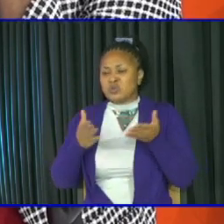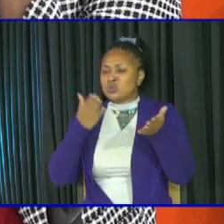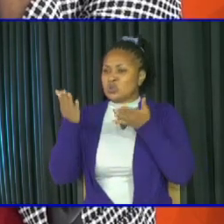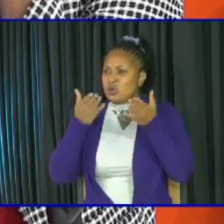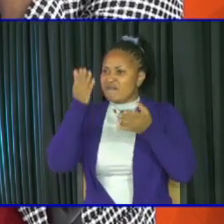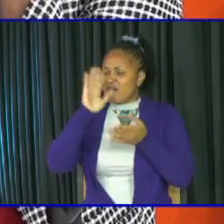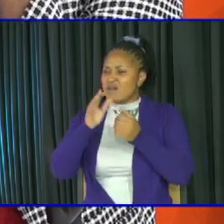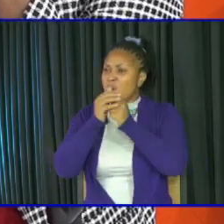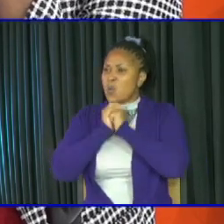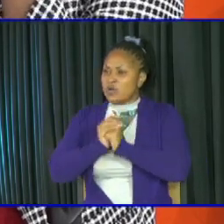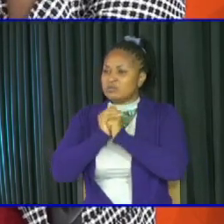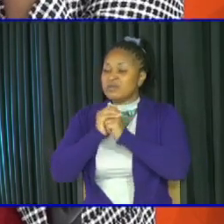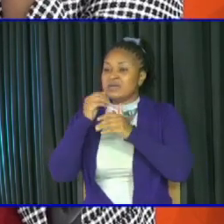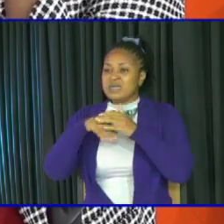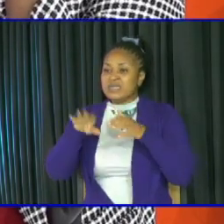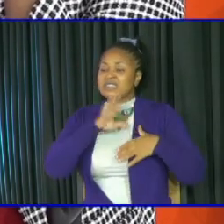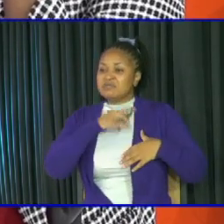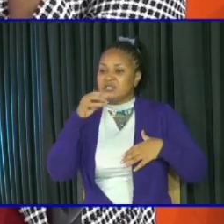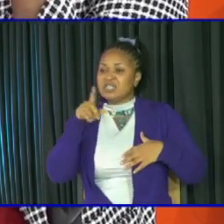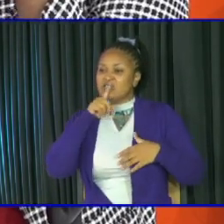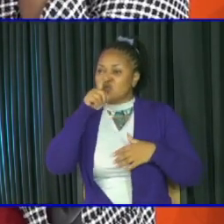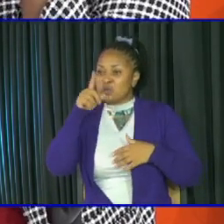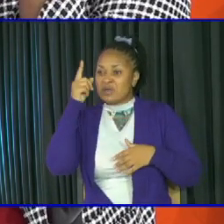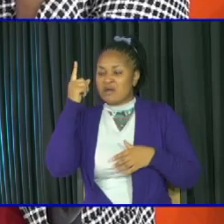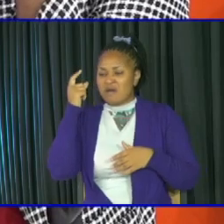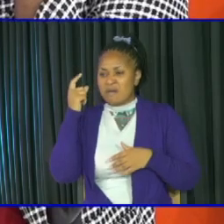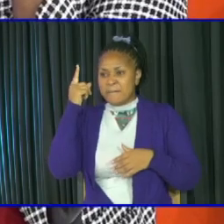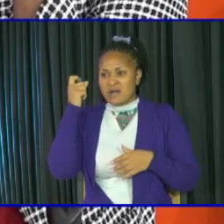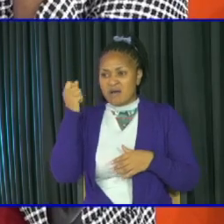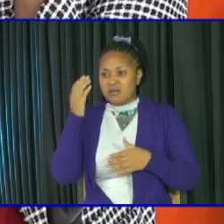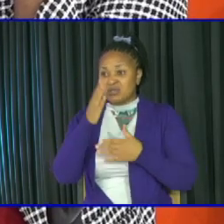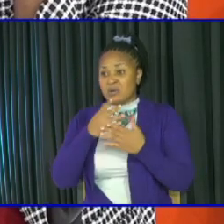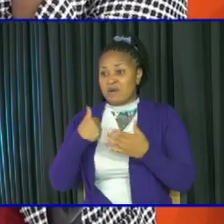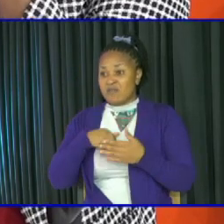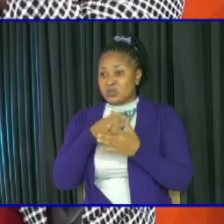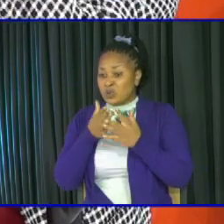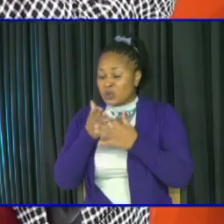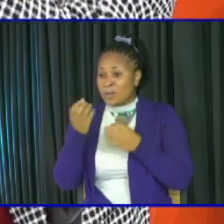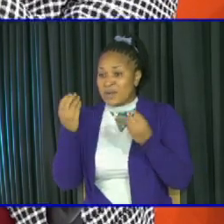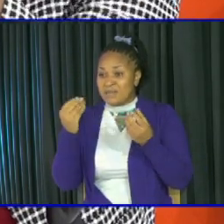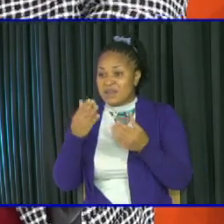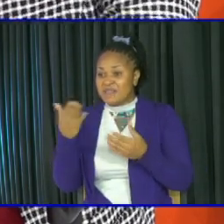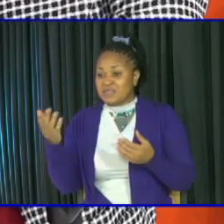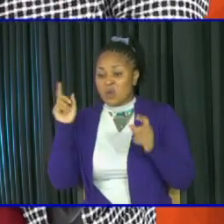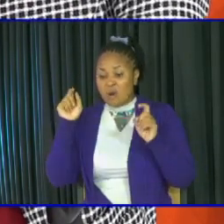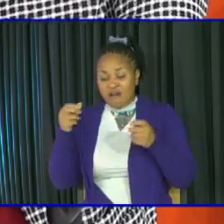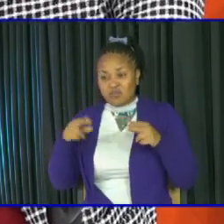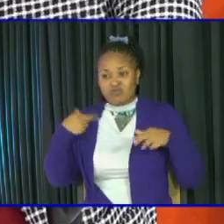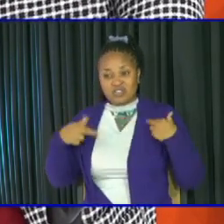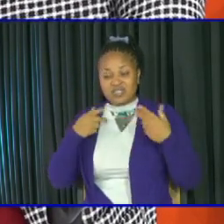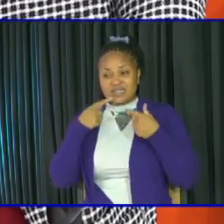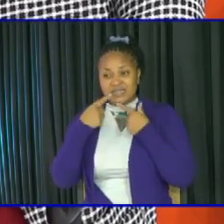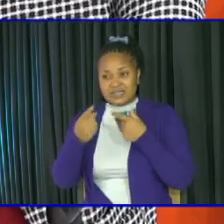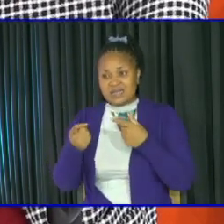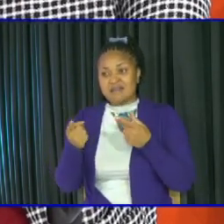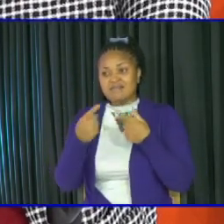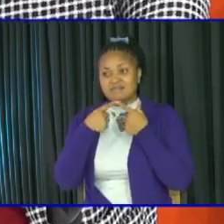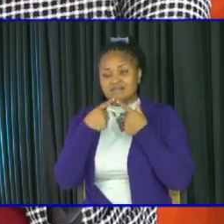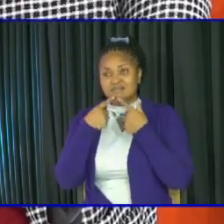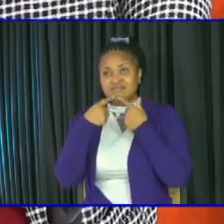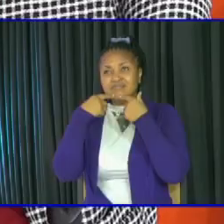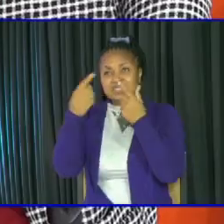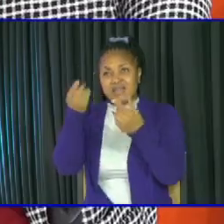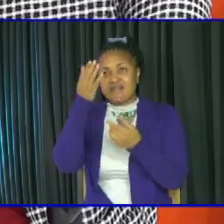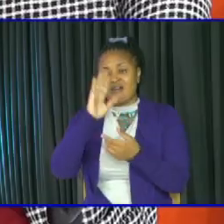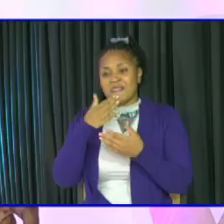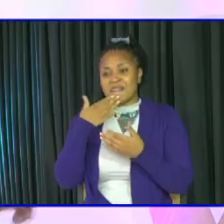worship him in spirit and truth. You understand me? Because some of us go through some things past and we have to rejoice and tell God thanks because he has been so